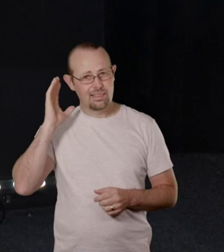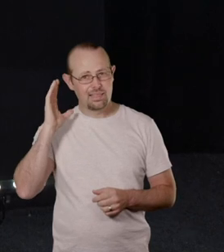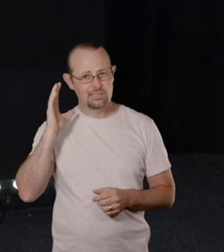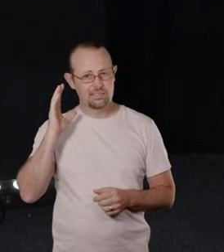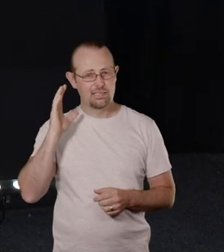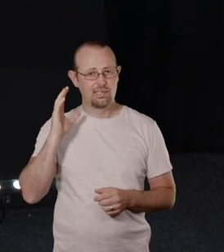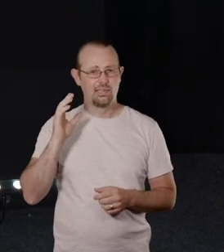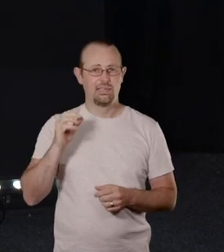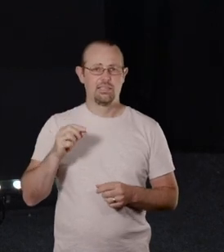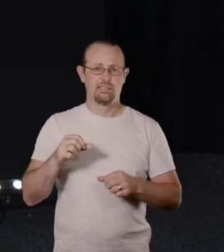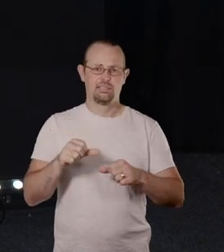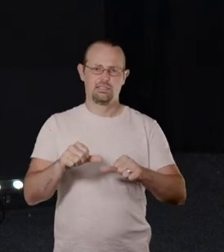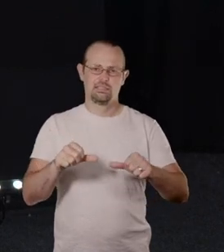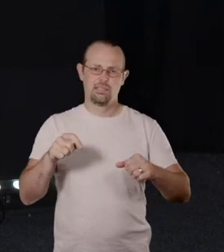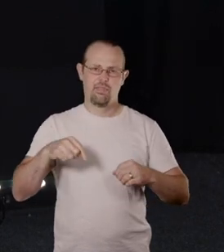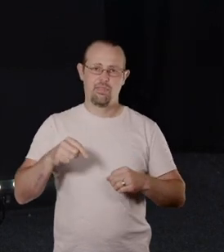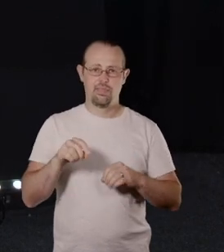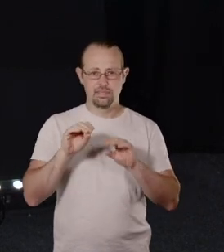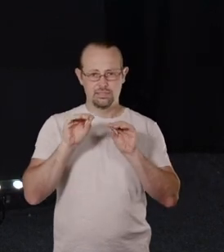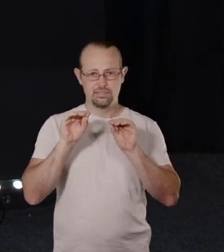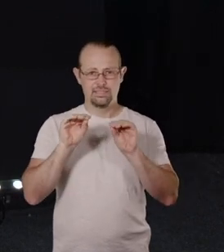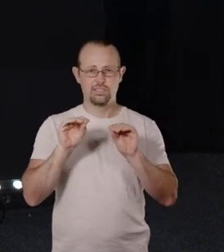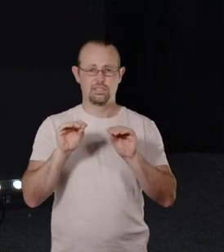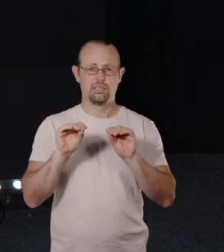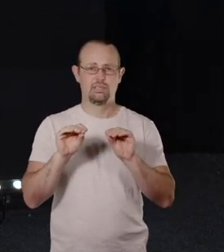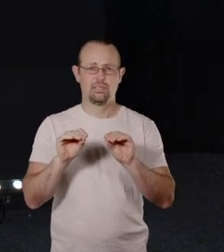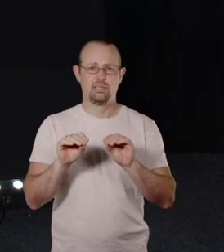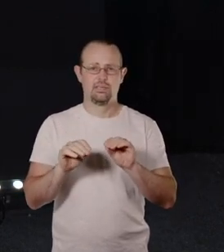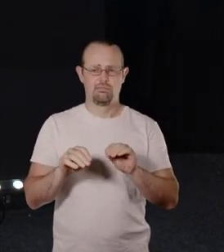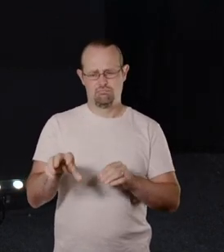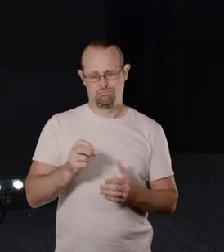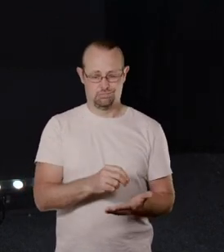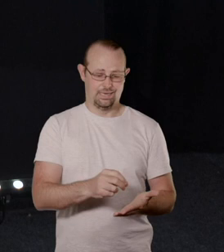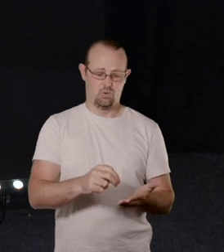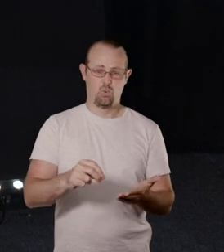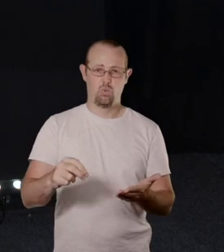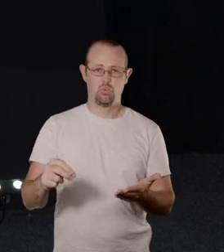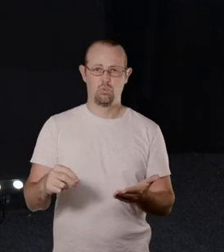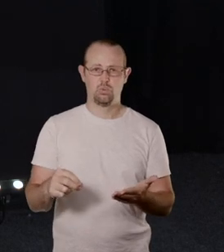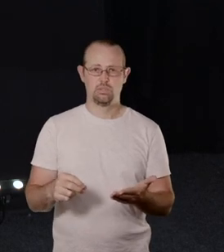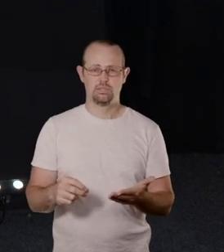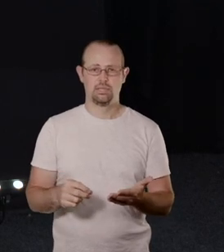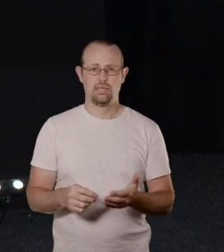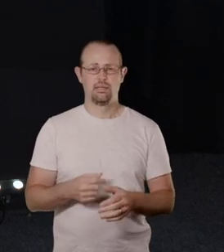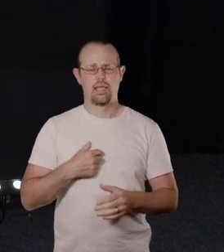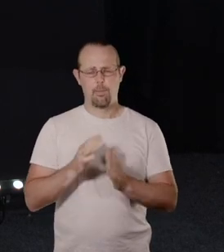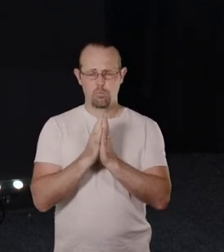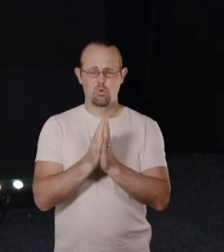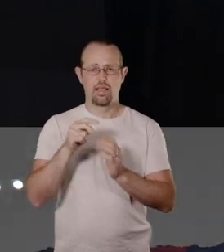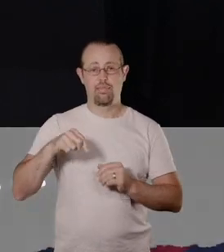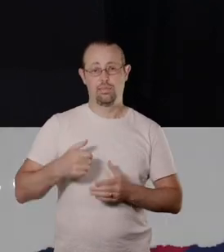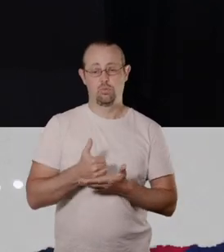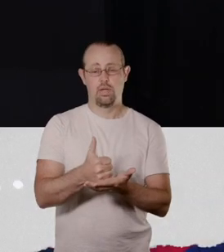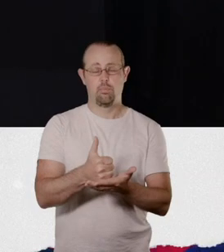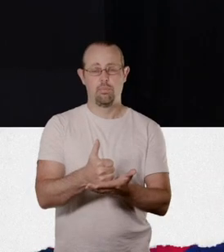carefully. Maybe get your notebook and take notes as to what's really relevant for you, because I'm praying it will help you.